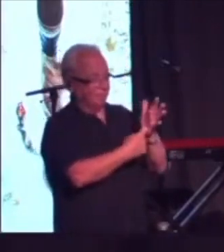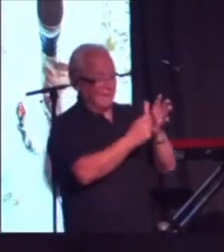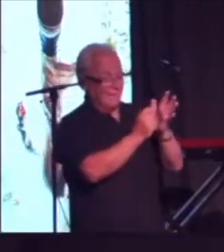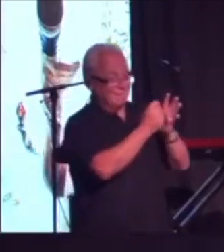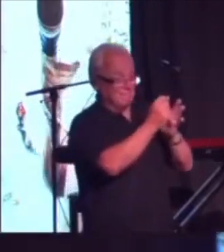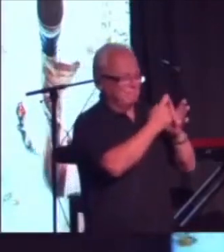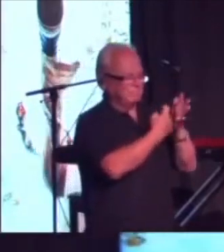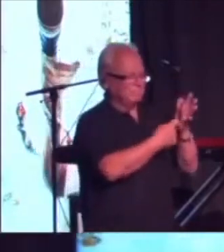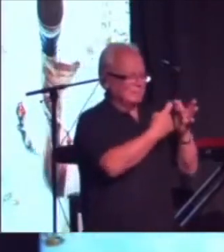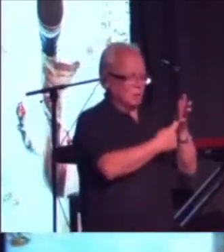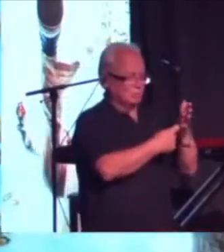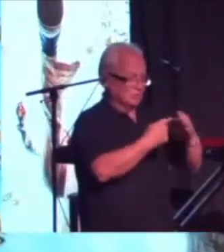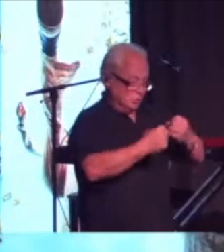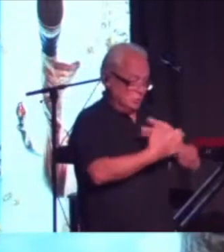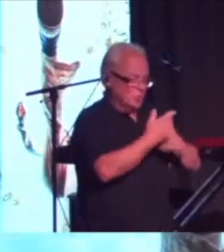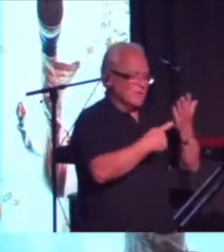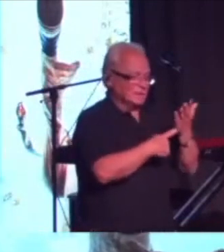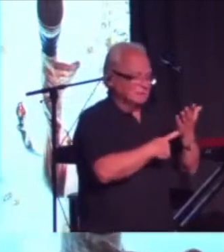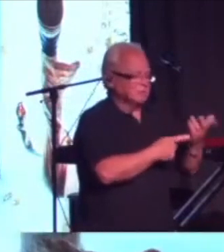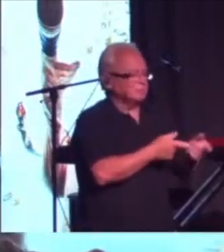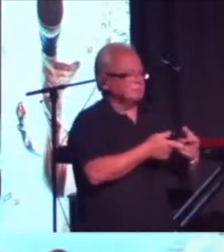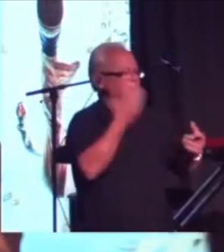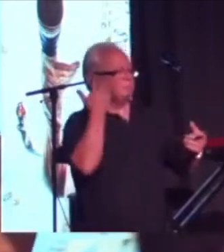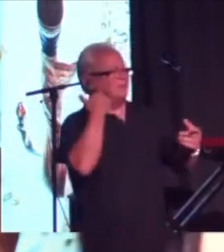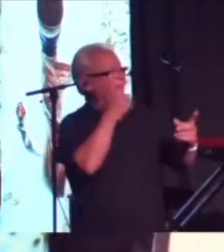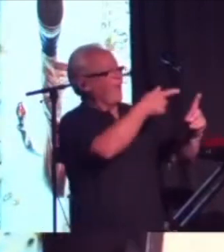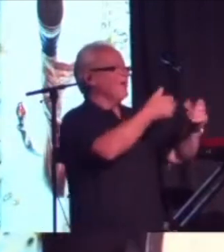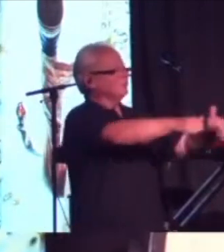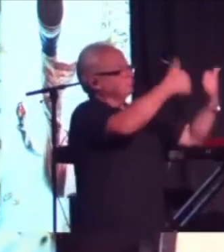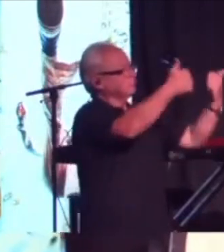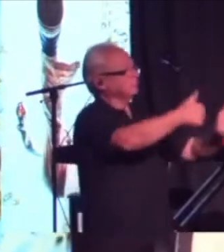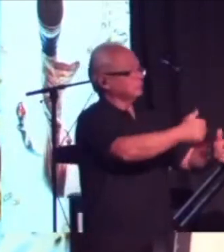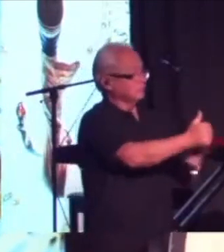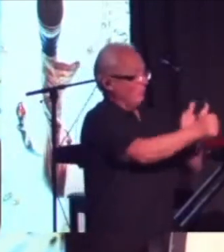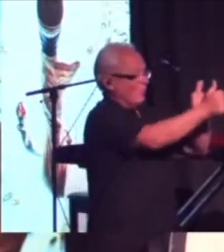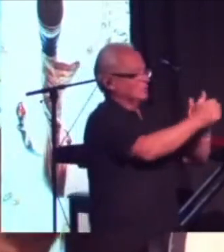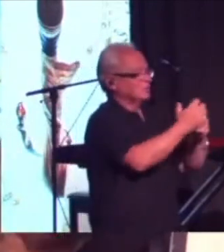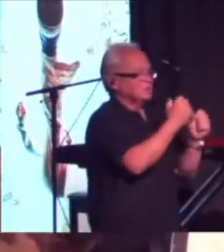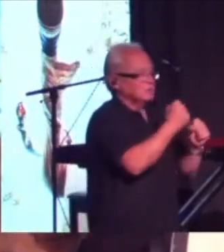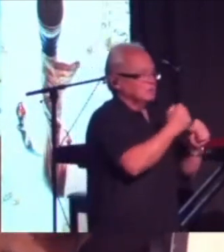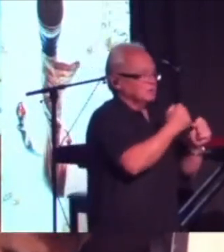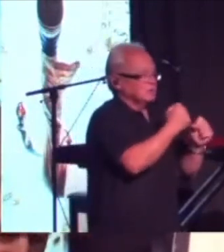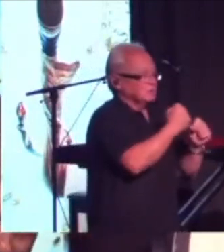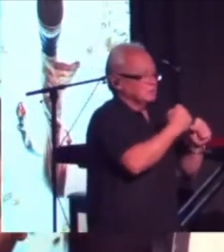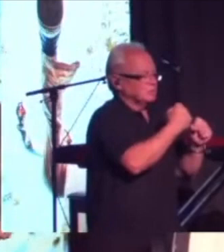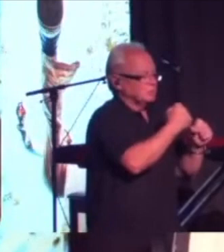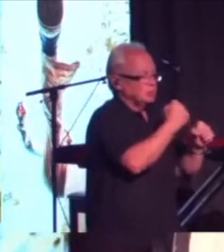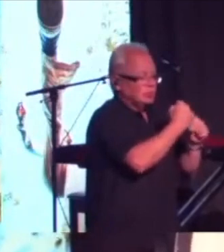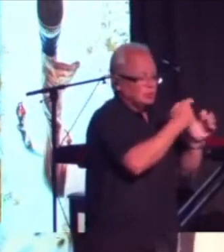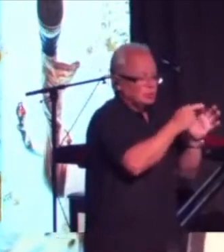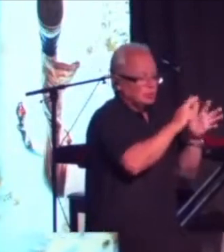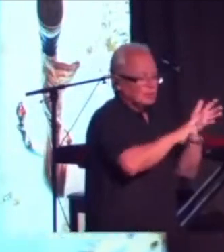ministering in the New Testament, and he used to eat with the Gentiles. And he dined with them, these outcasts, and Peter would meet them and eat with them,